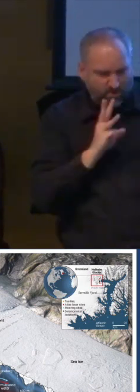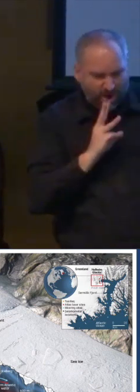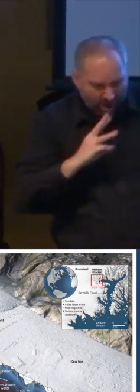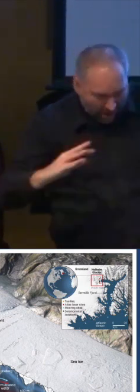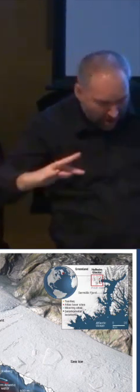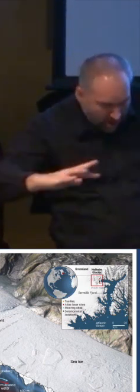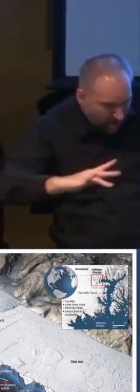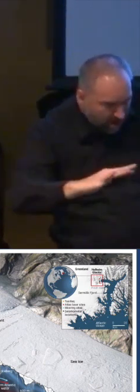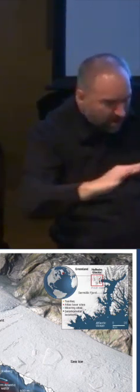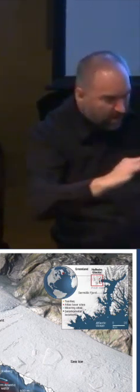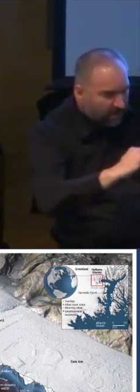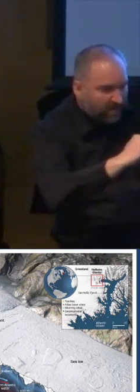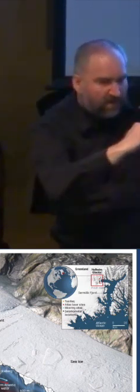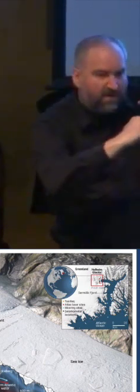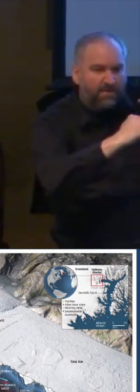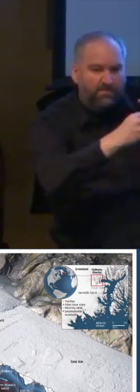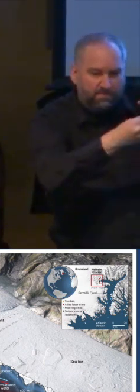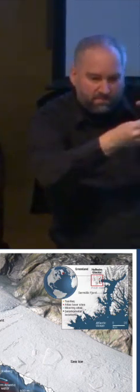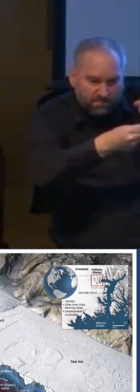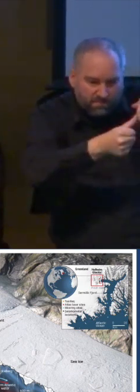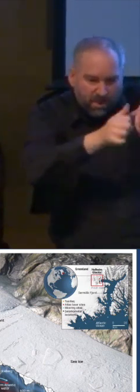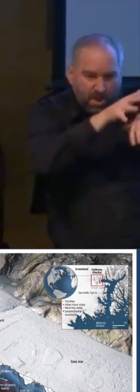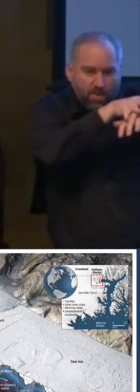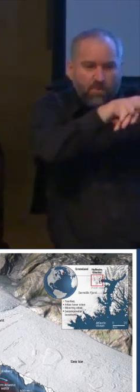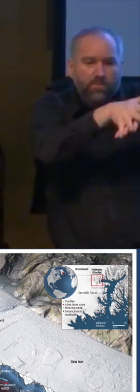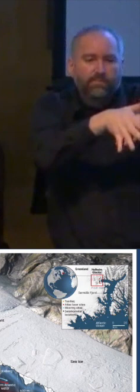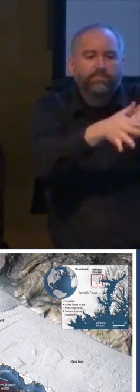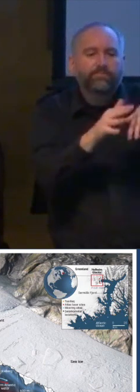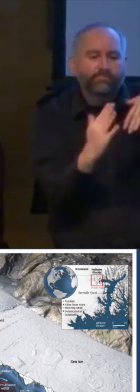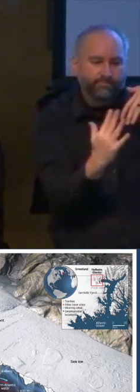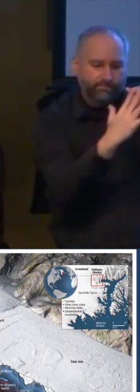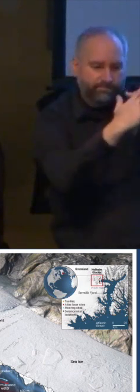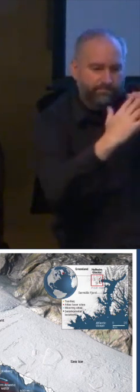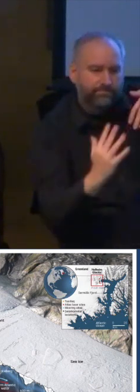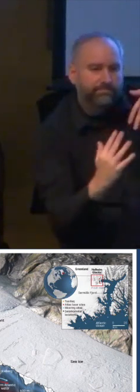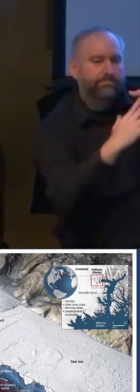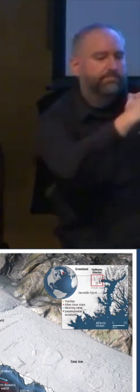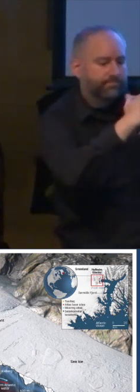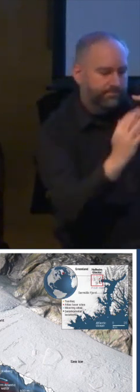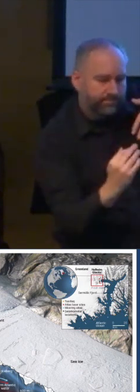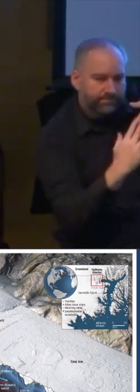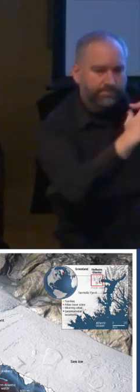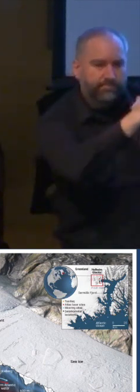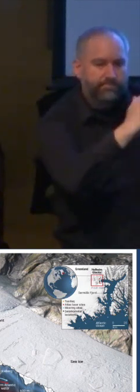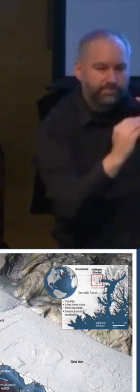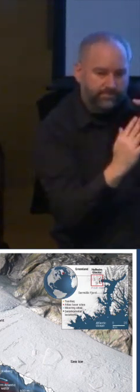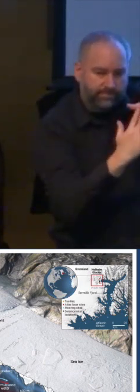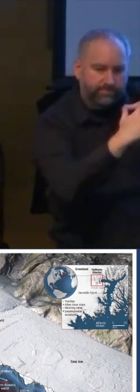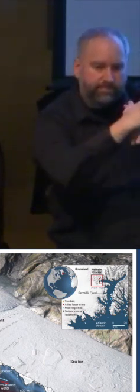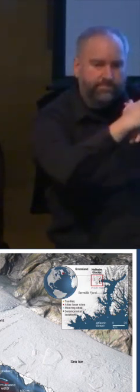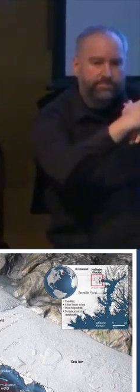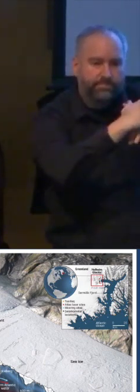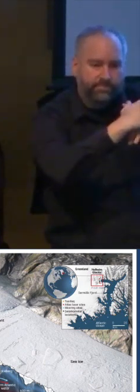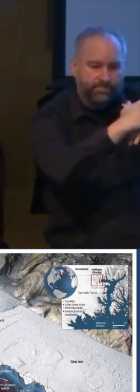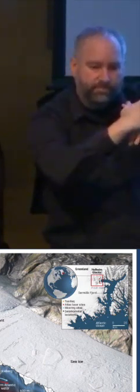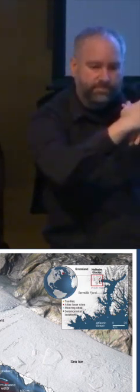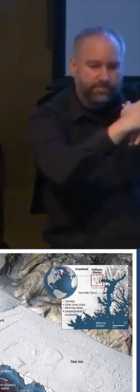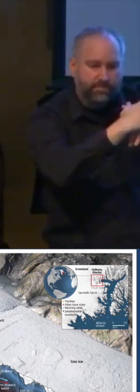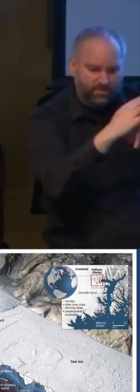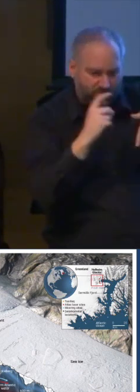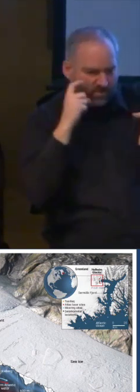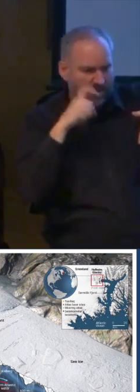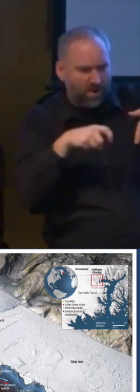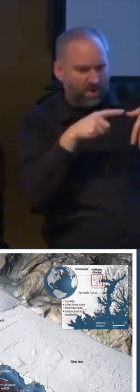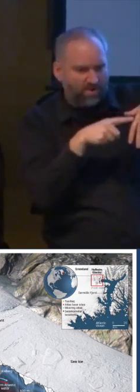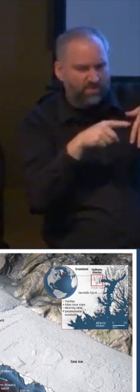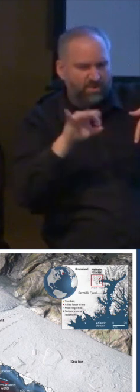and melting. We found evidence of melting. We've also discovered that fresh water from the top of the glacier melting